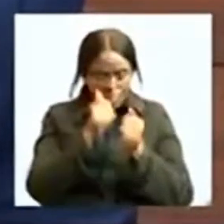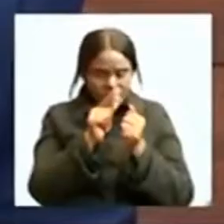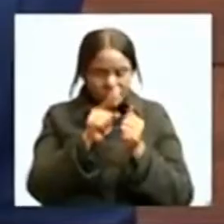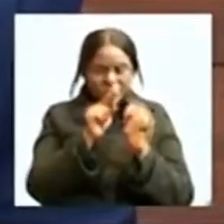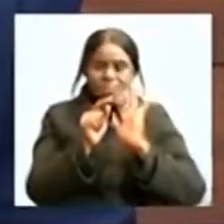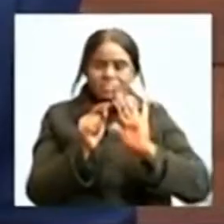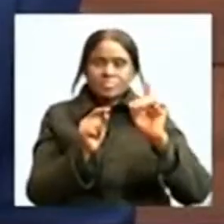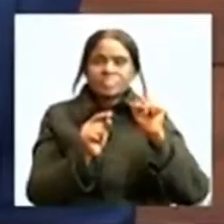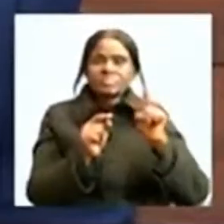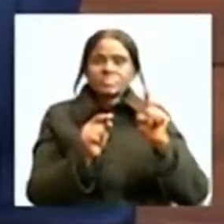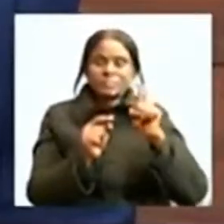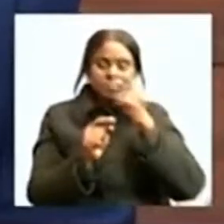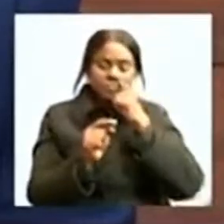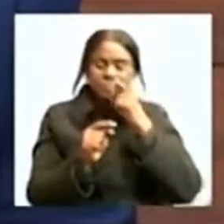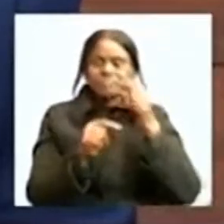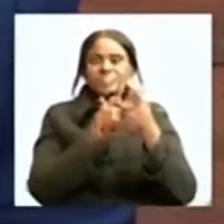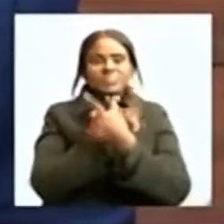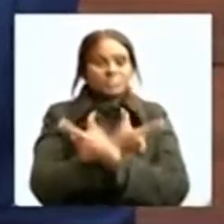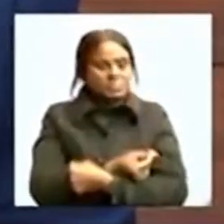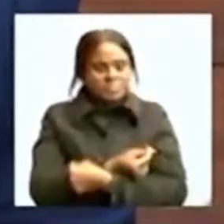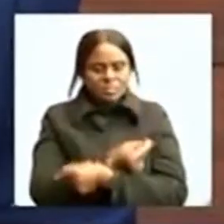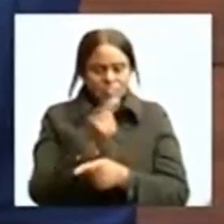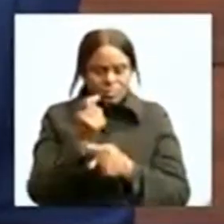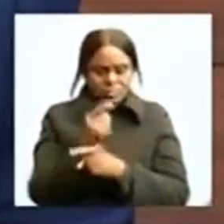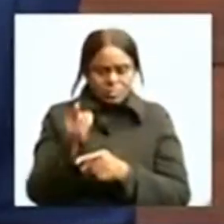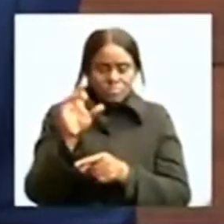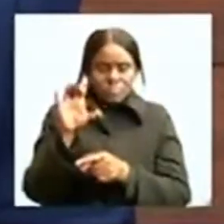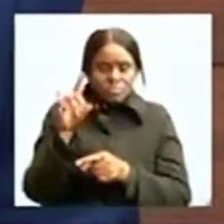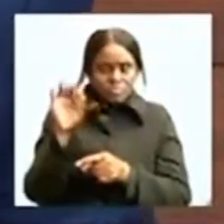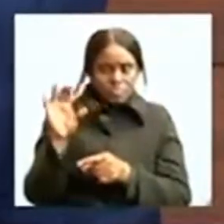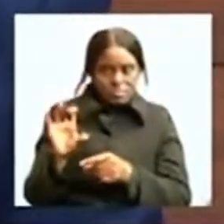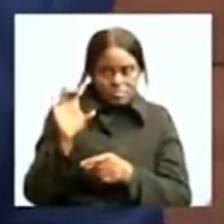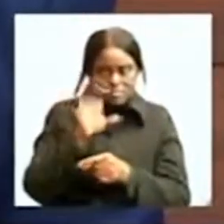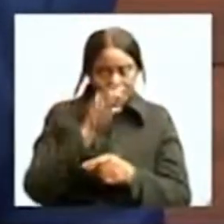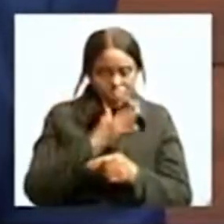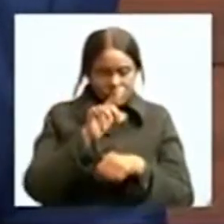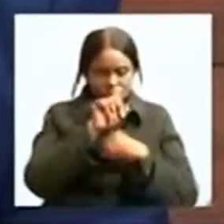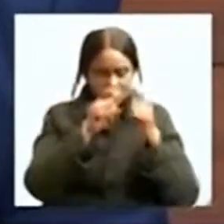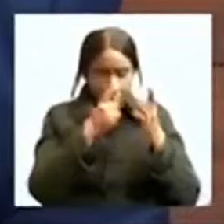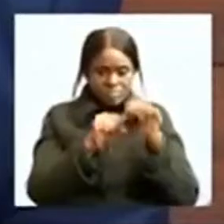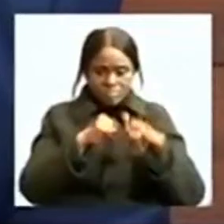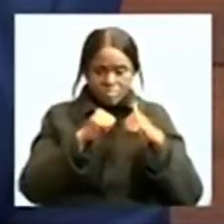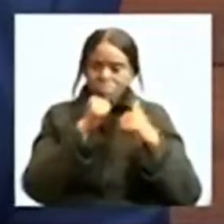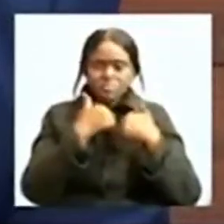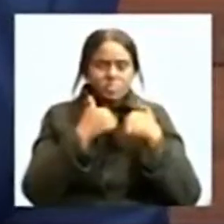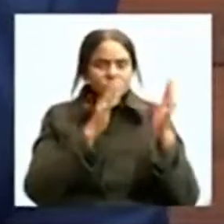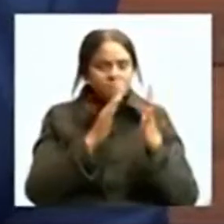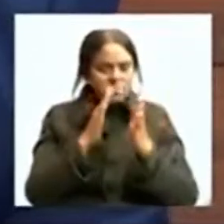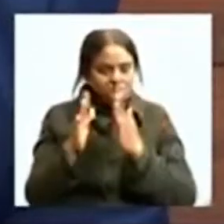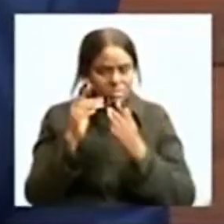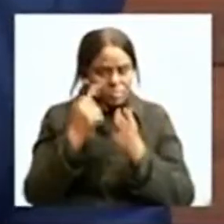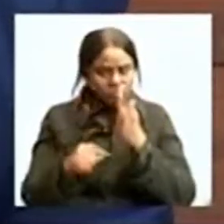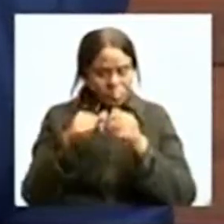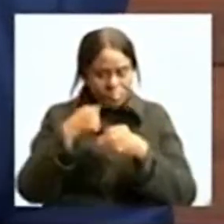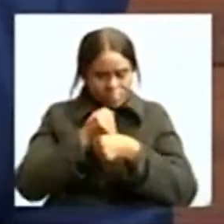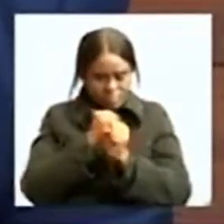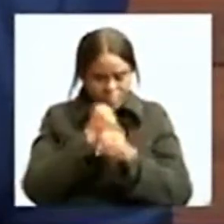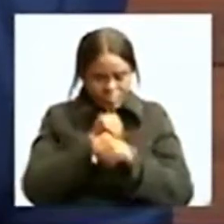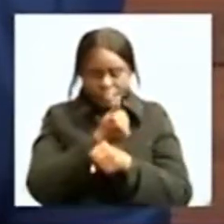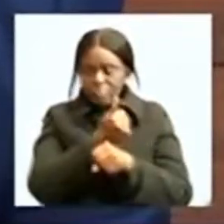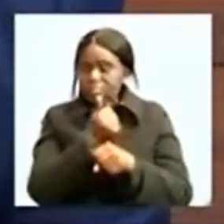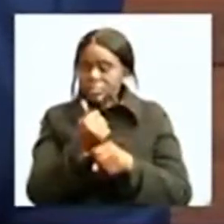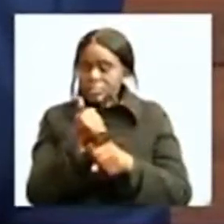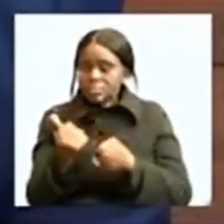of, relaxing from the CDF component. So my question is, don't we have a system that informs